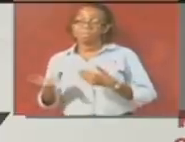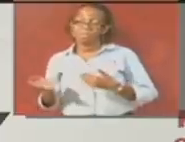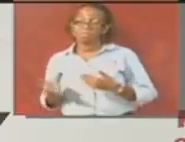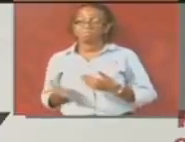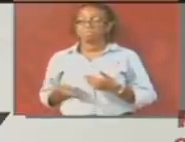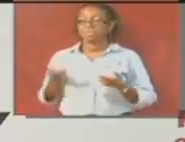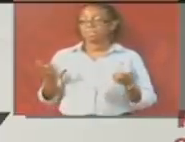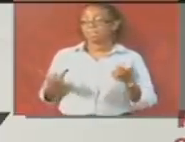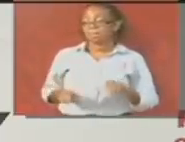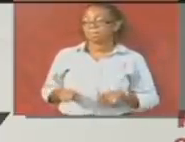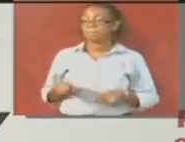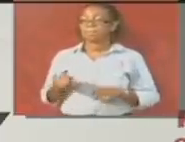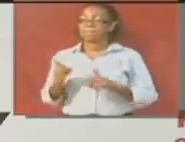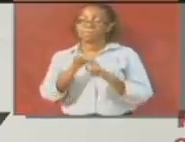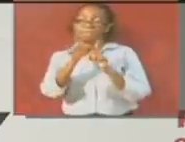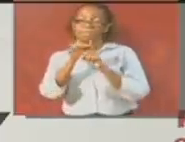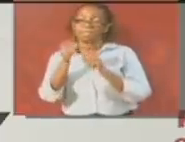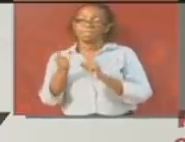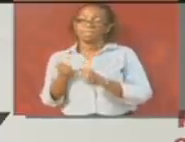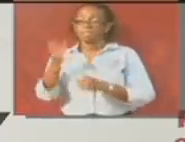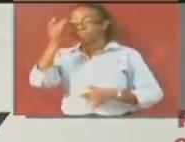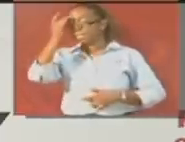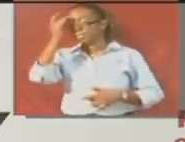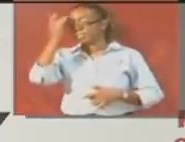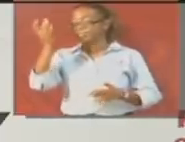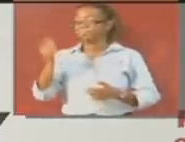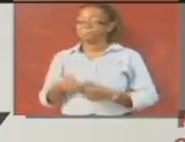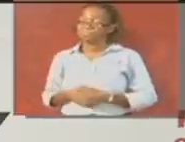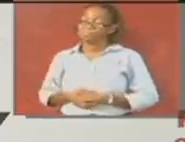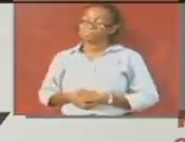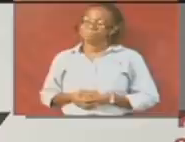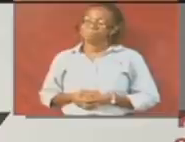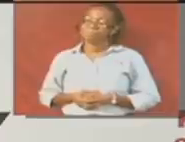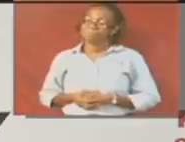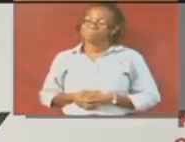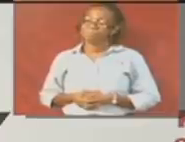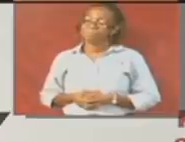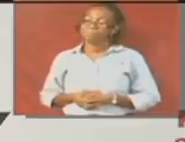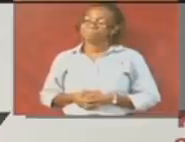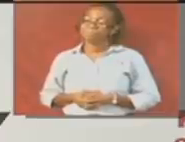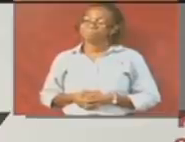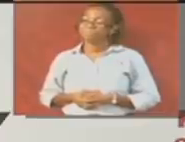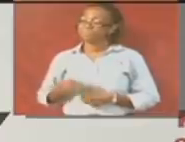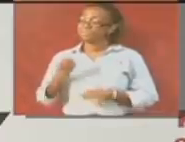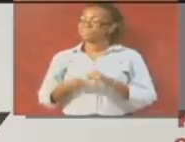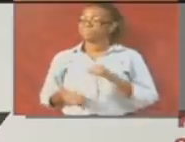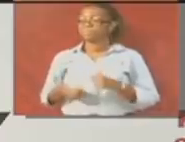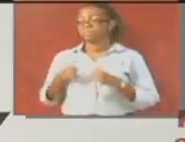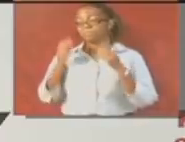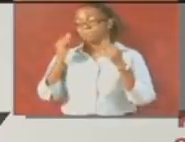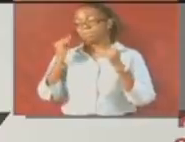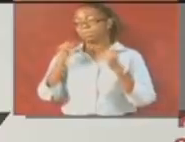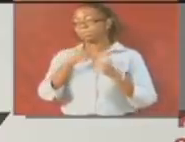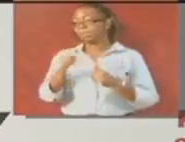and why we use the mechanisms that we've identified to reduce risk of spread. So I'm hoping that that is actually